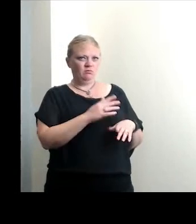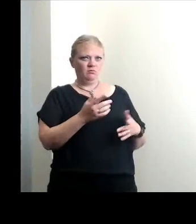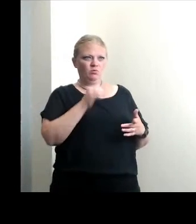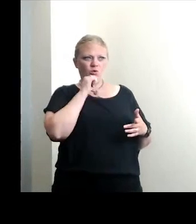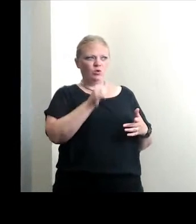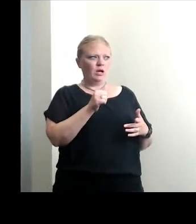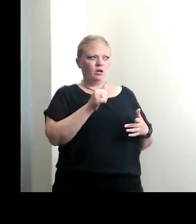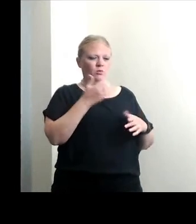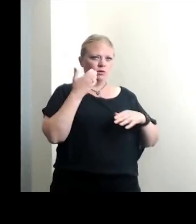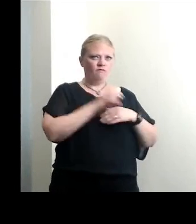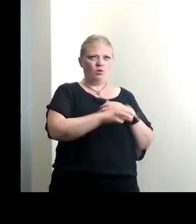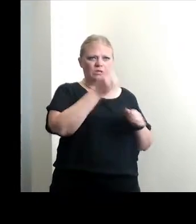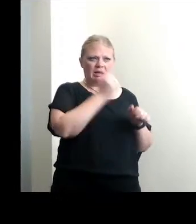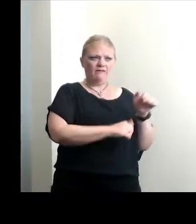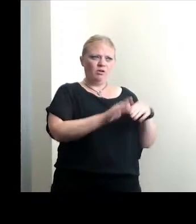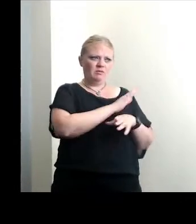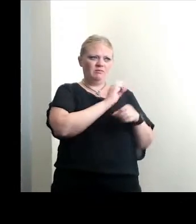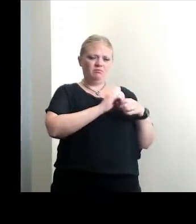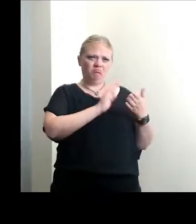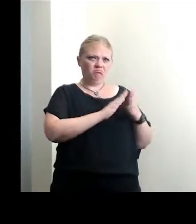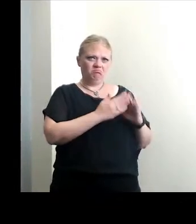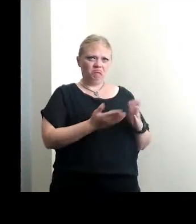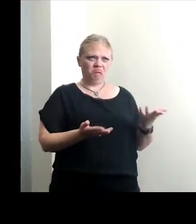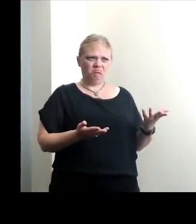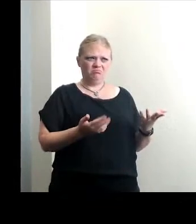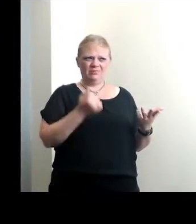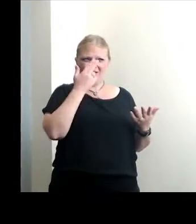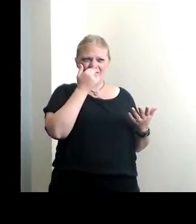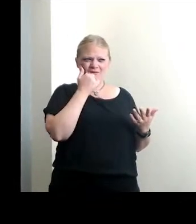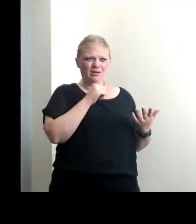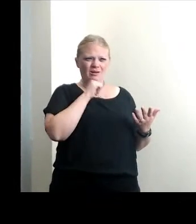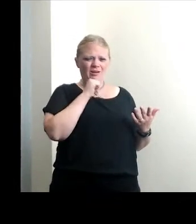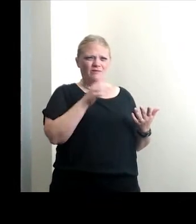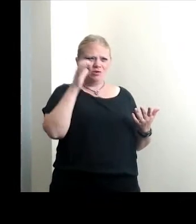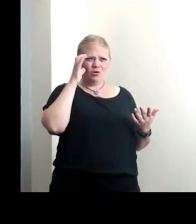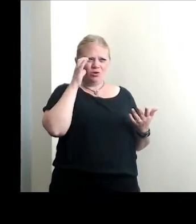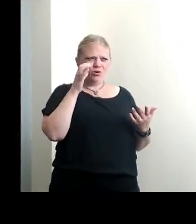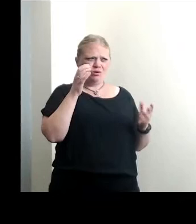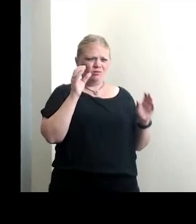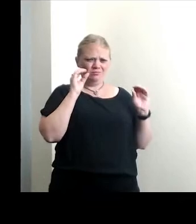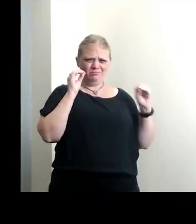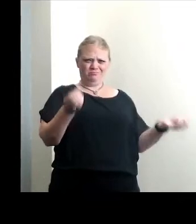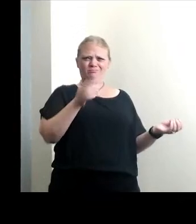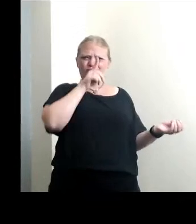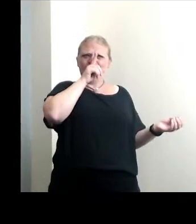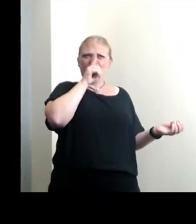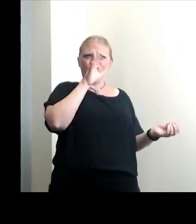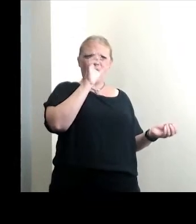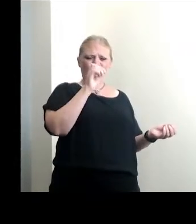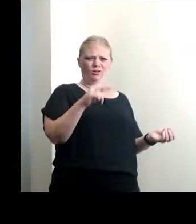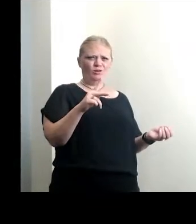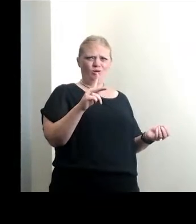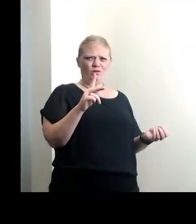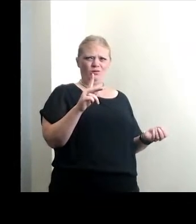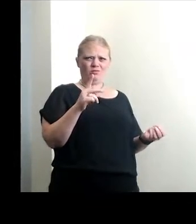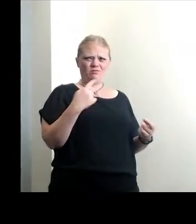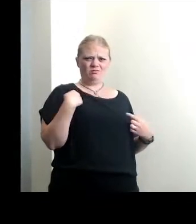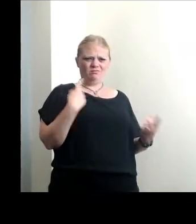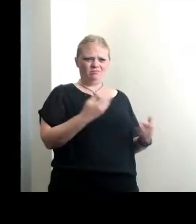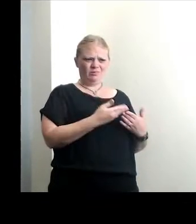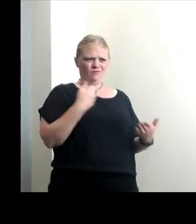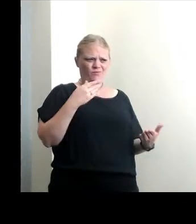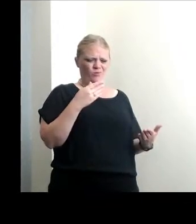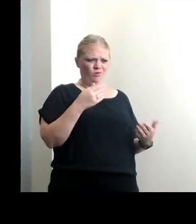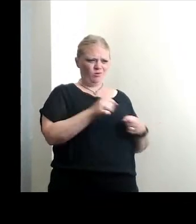on every entity in the community. It's kind of funny, I haven't heard boo from the clerk since basically before COVID, and now